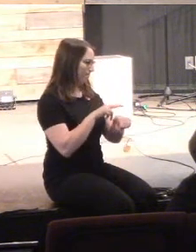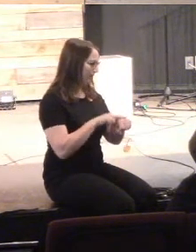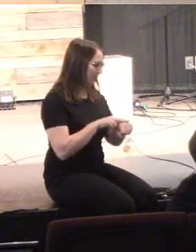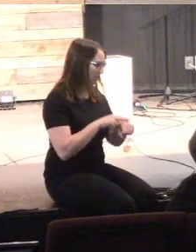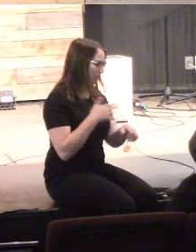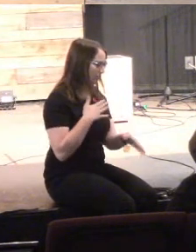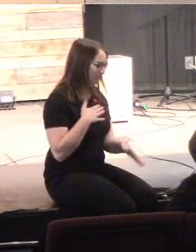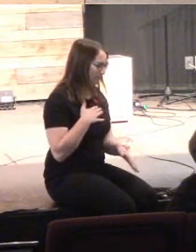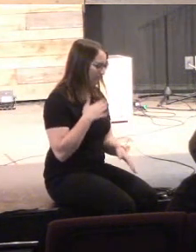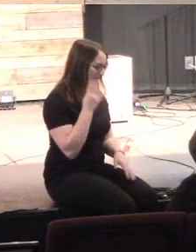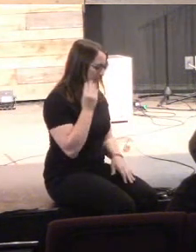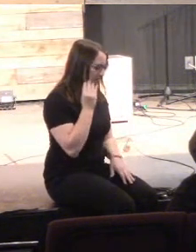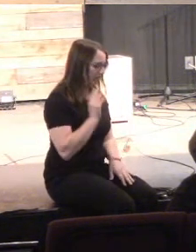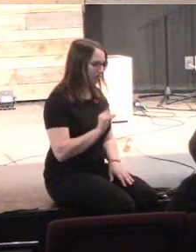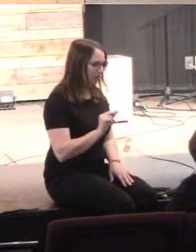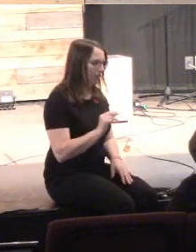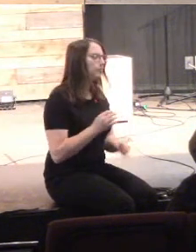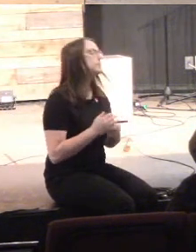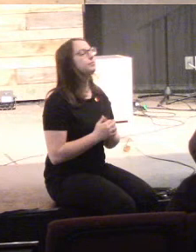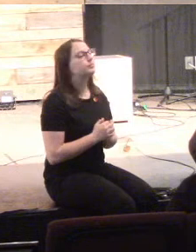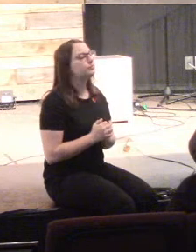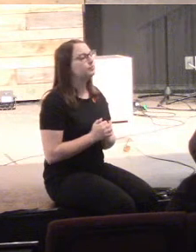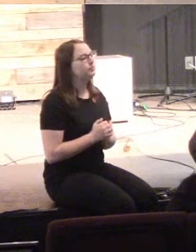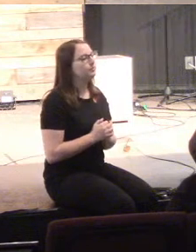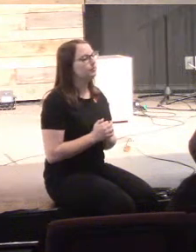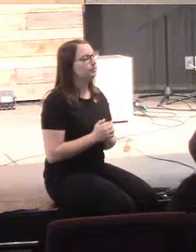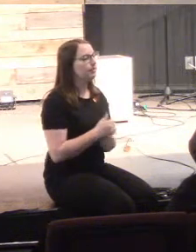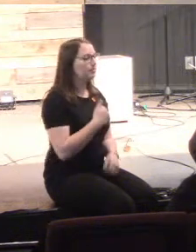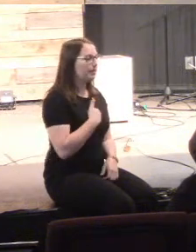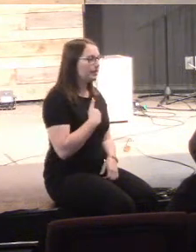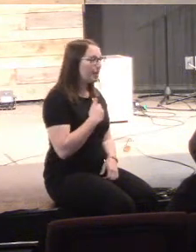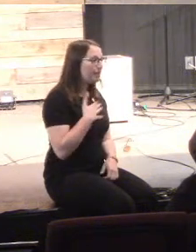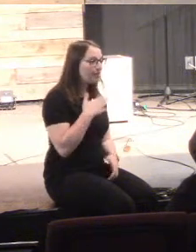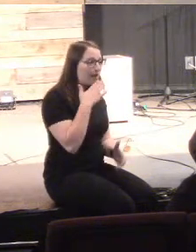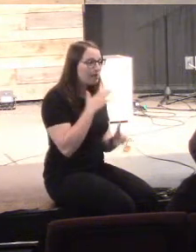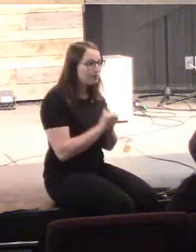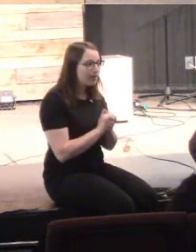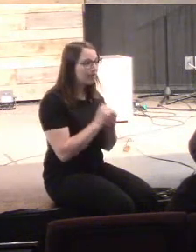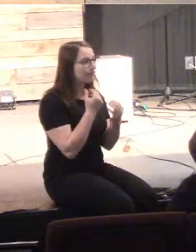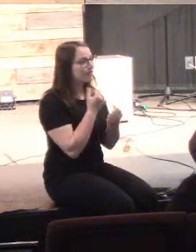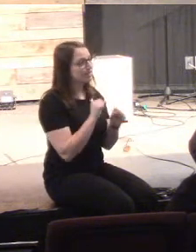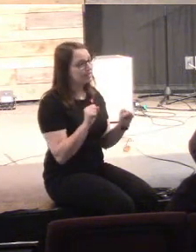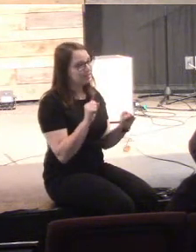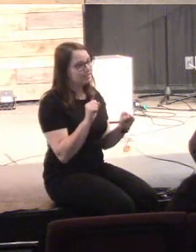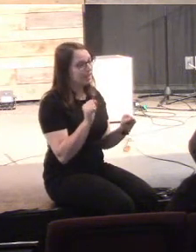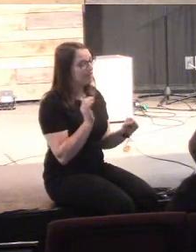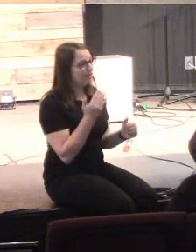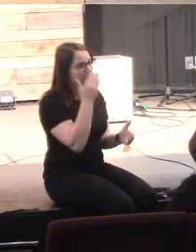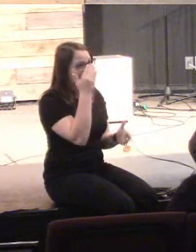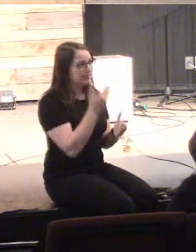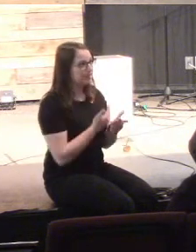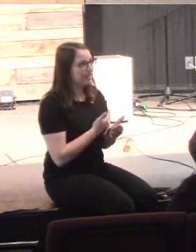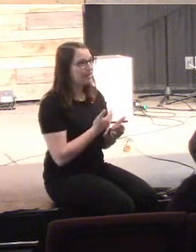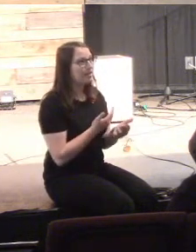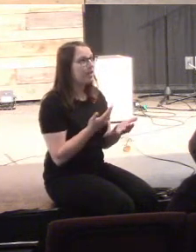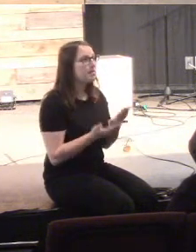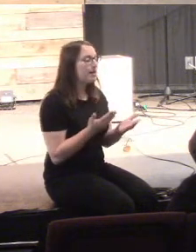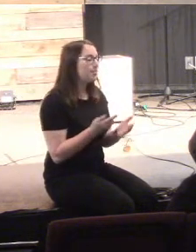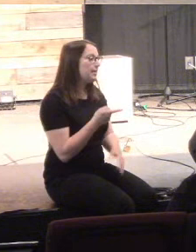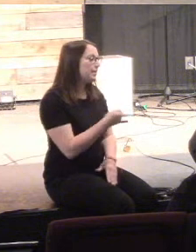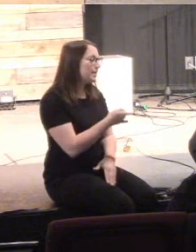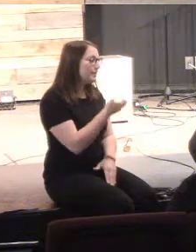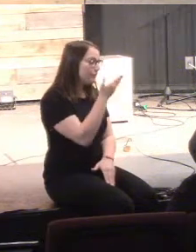times I and my wife have kind of rushed in and saved our son when he forgot about something or he wasn't focused